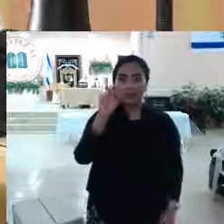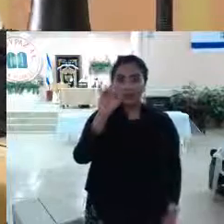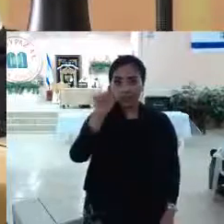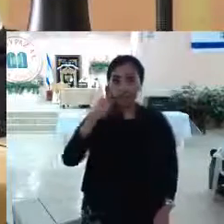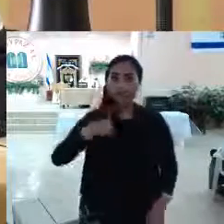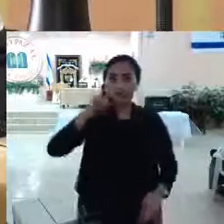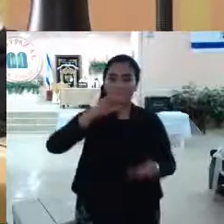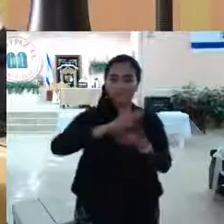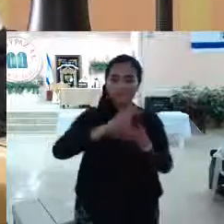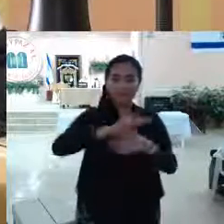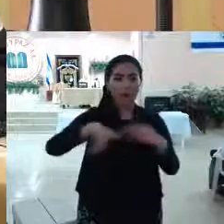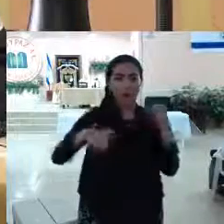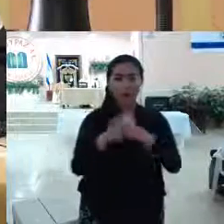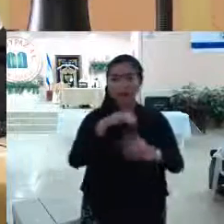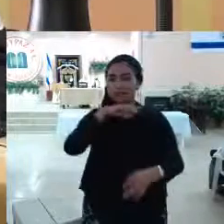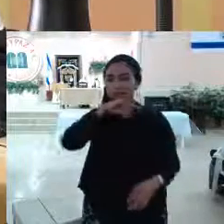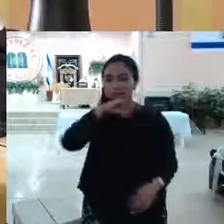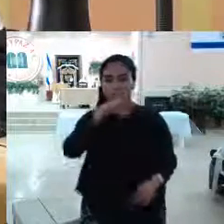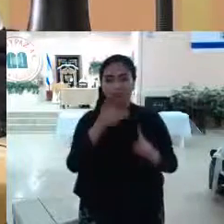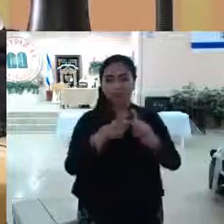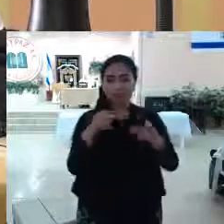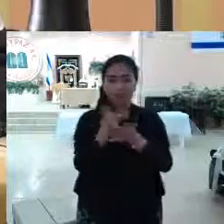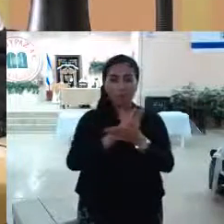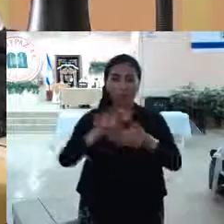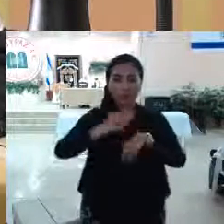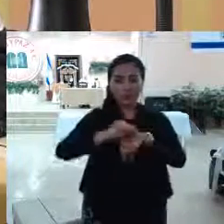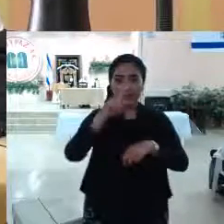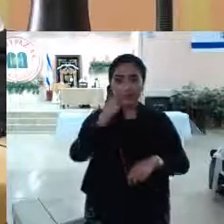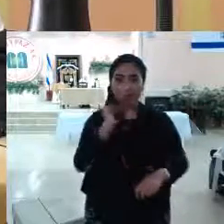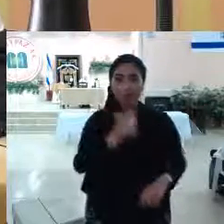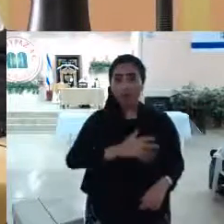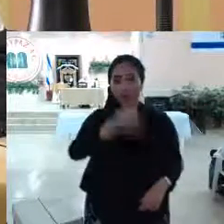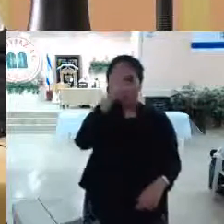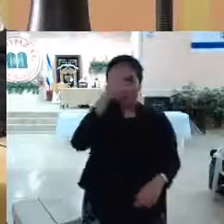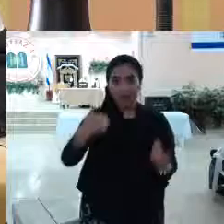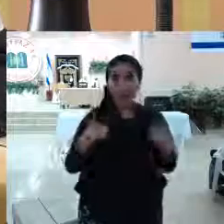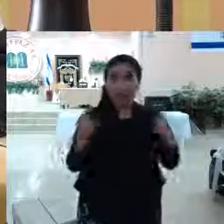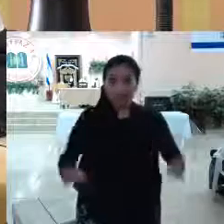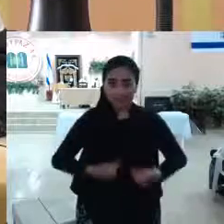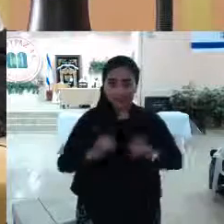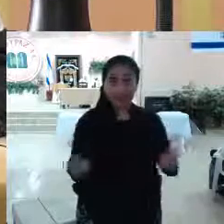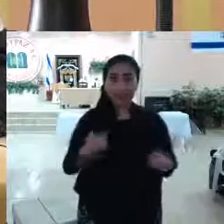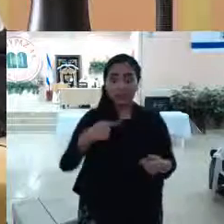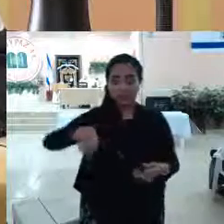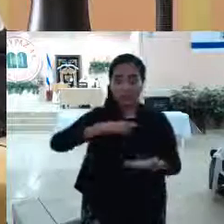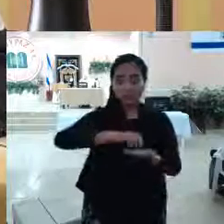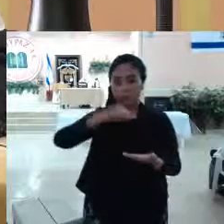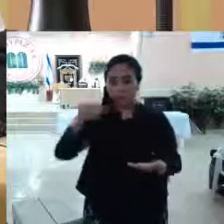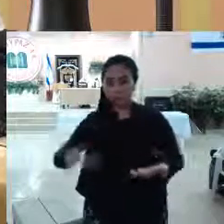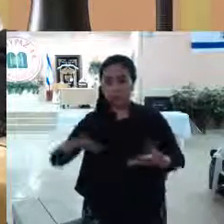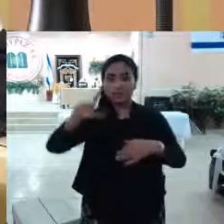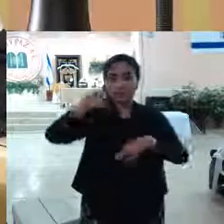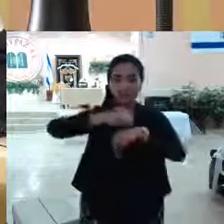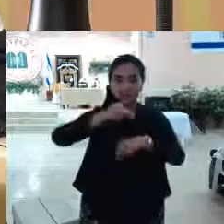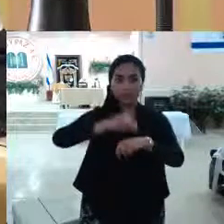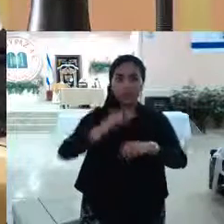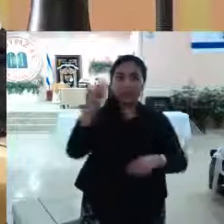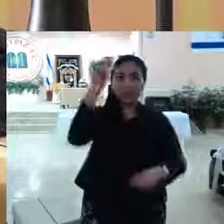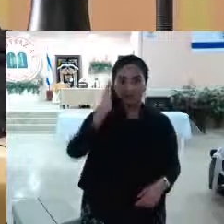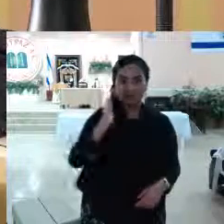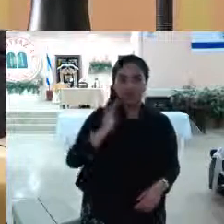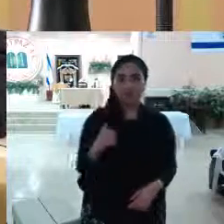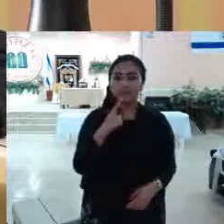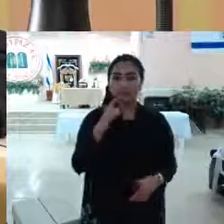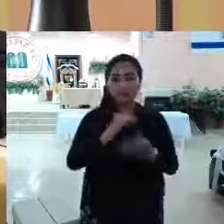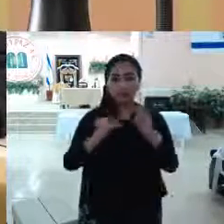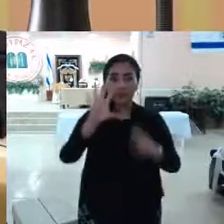limpiar toda la we're going to inmundicia clean all del filthiness Beit and cleanness Hamikdash, from the Beit porque nuestros Hamikdash, the padres han temple, because pecado their y parents have committed a abandonaron sin and el they Mishkan left de Yahweh. Yahweh's Mishkan. Dice